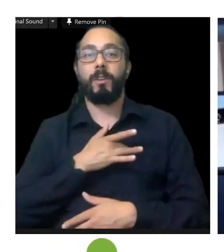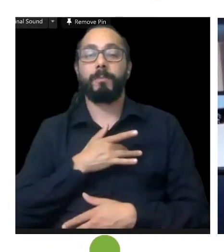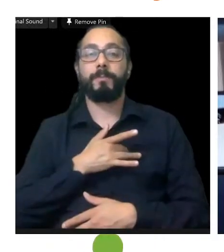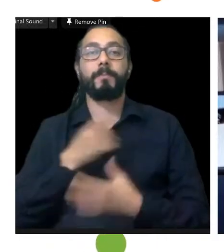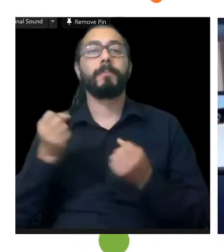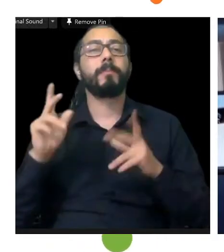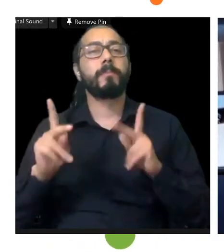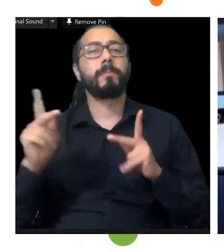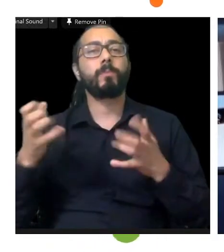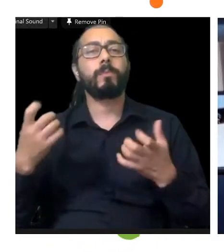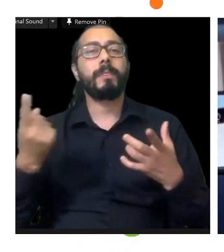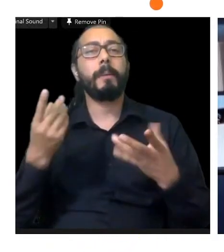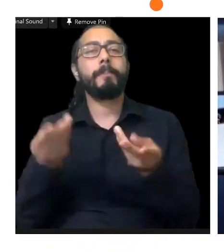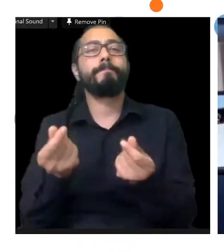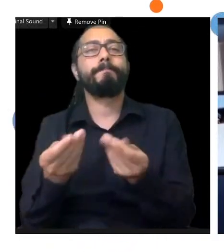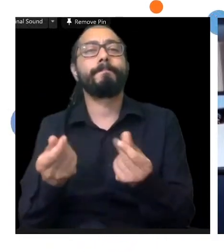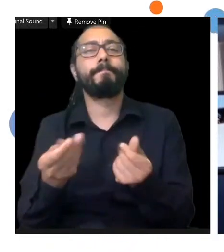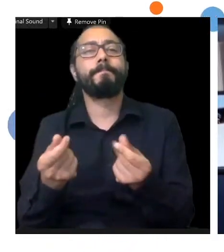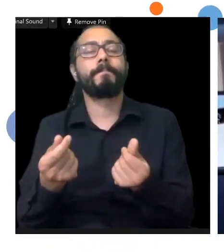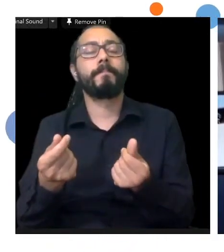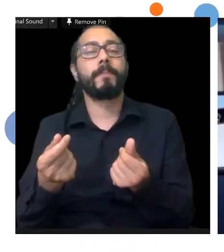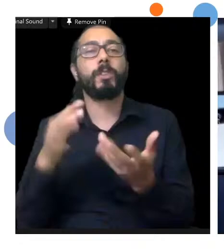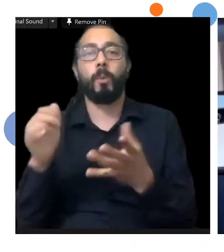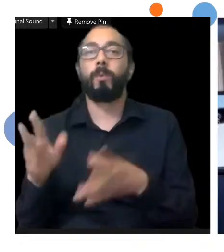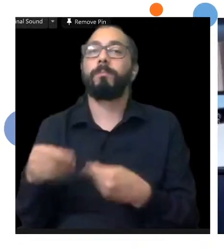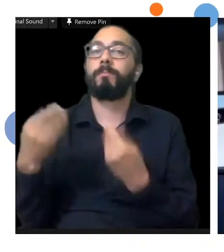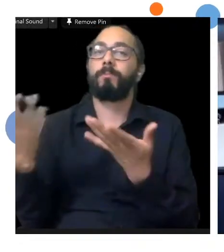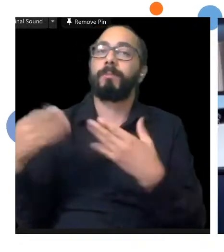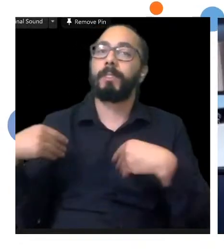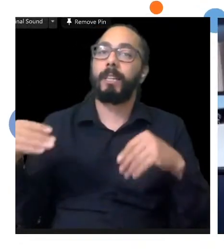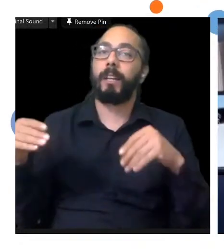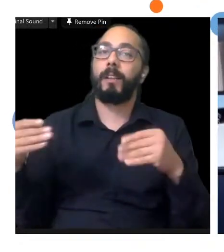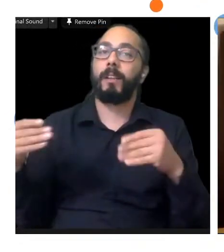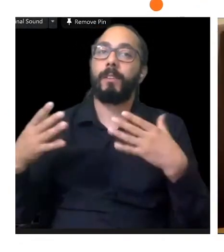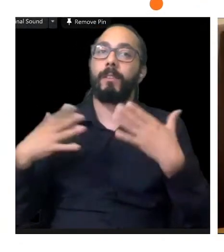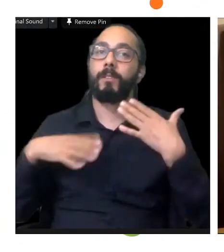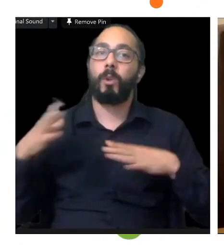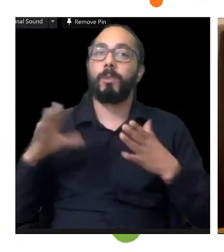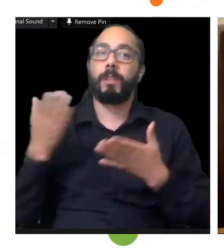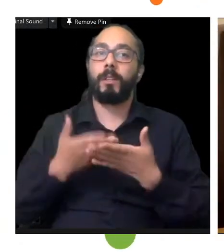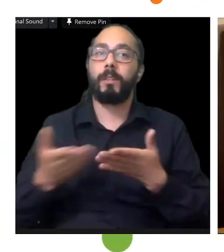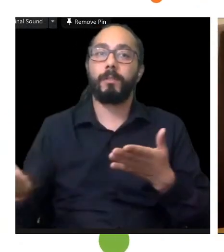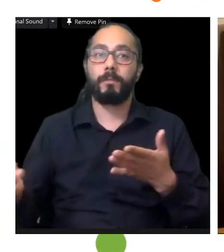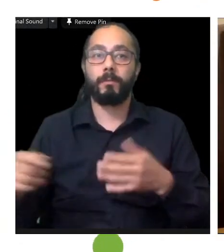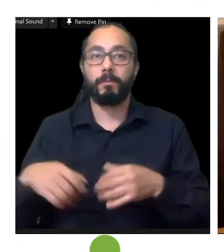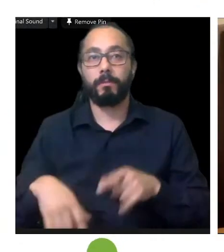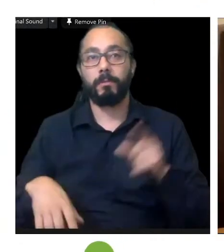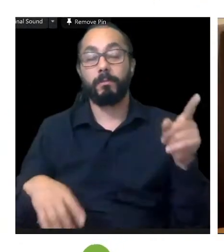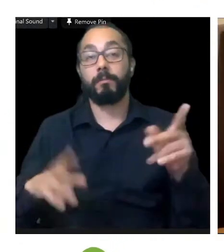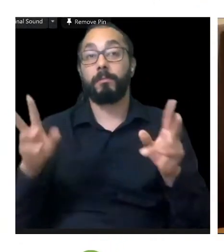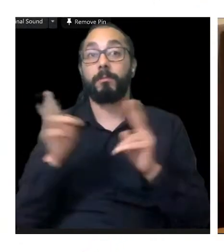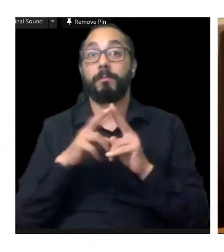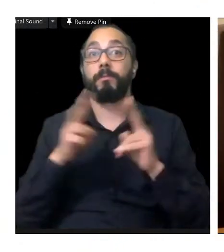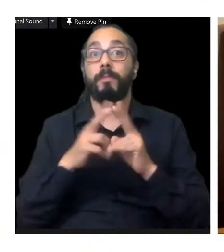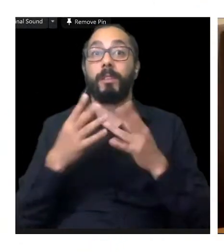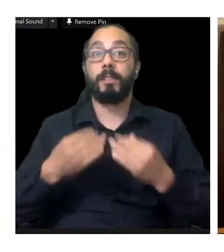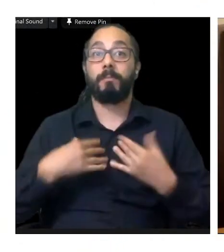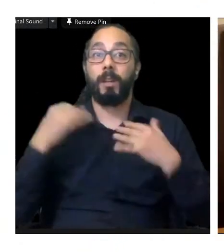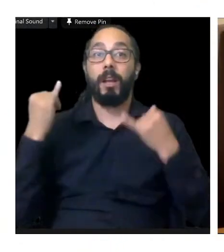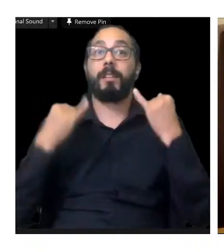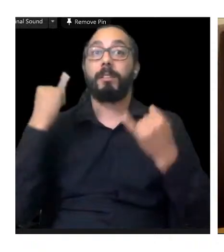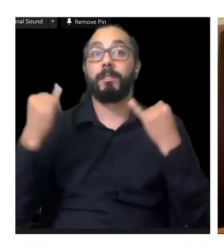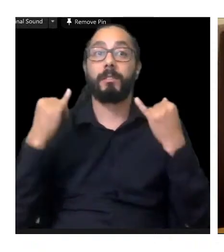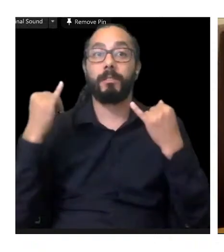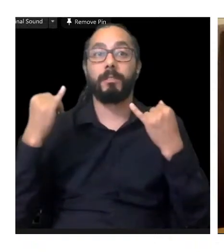the season. And so we wanted to offer that. Those are really inspiring ideas for people on the call to think about as we're kind of heading